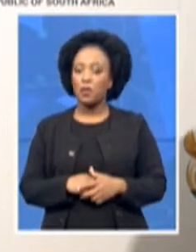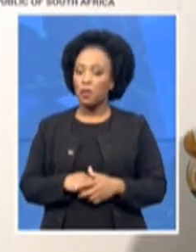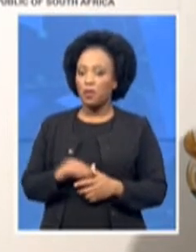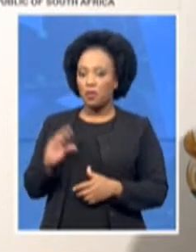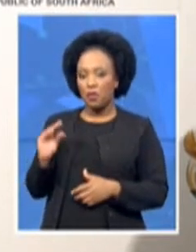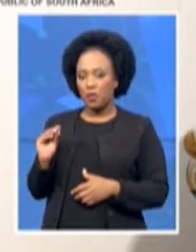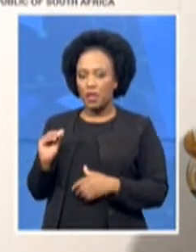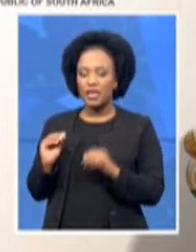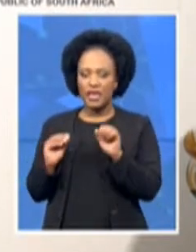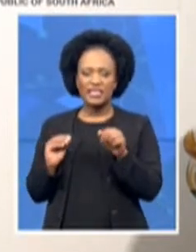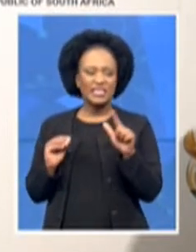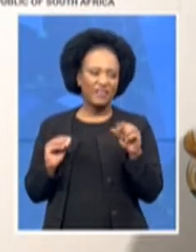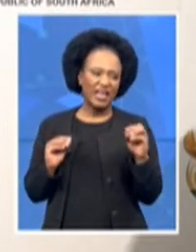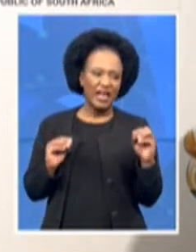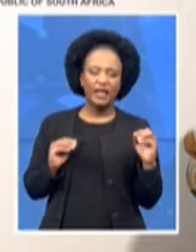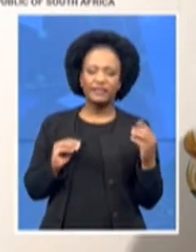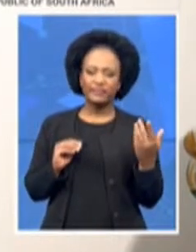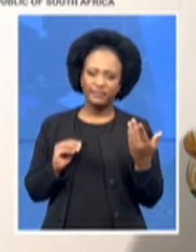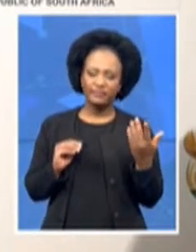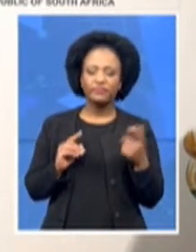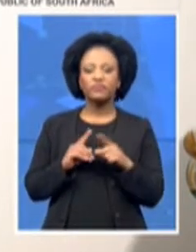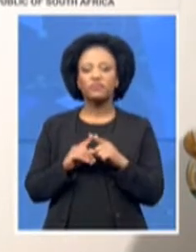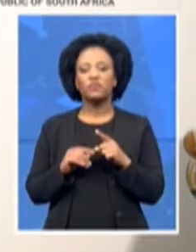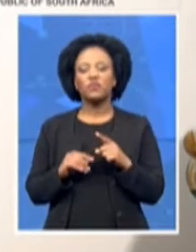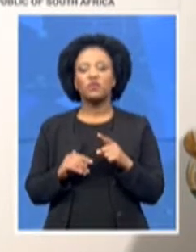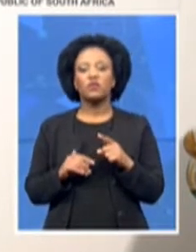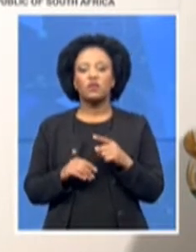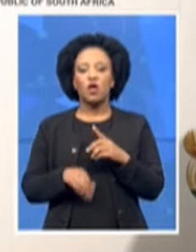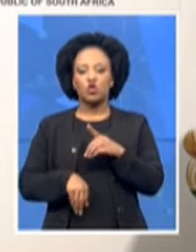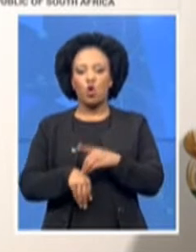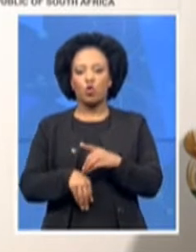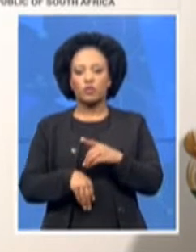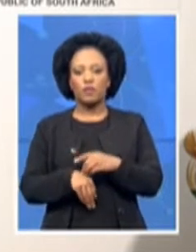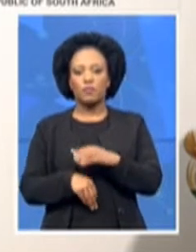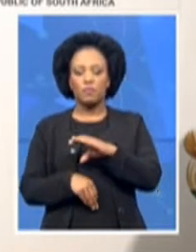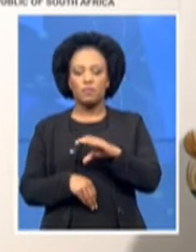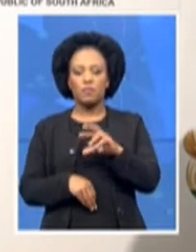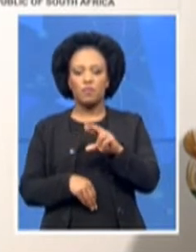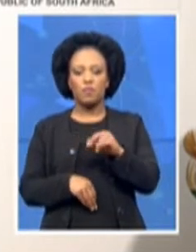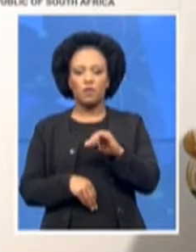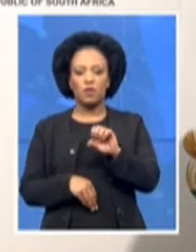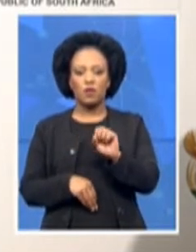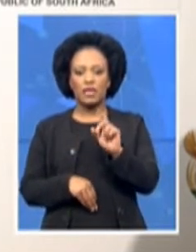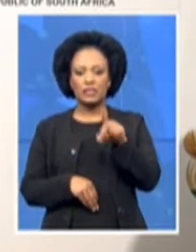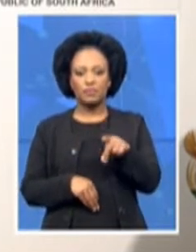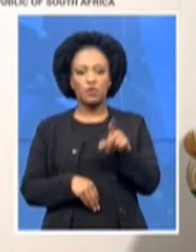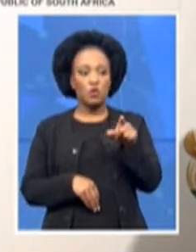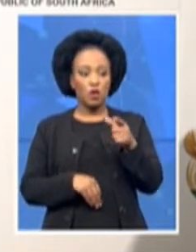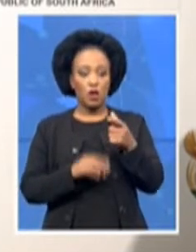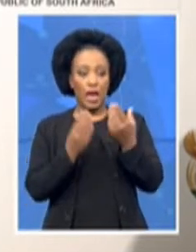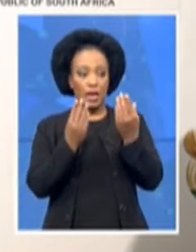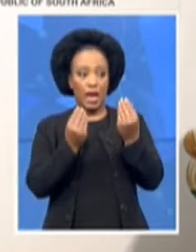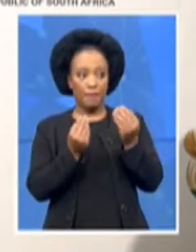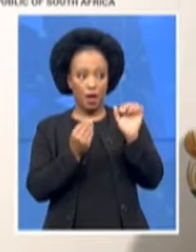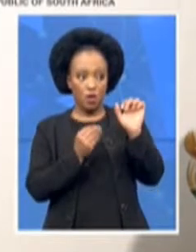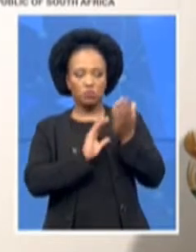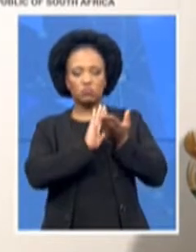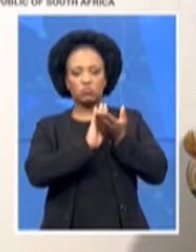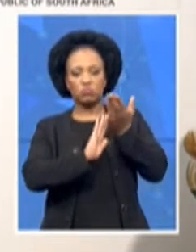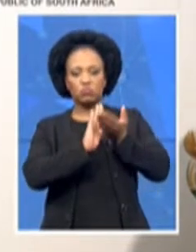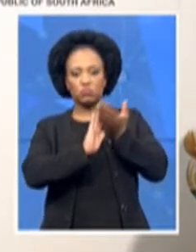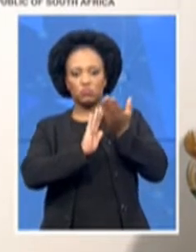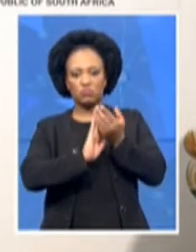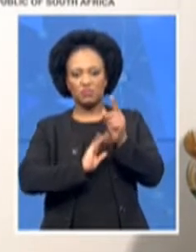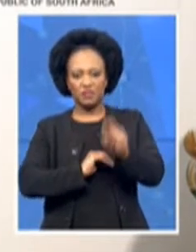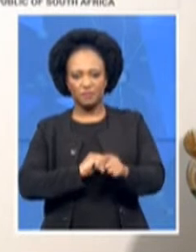So, Dr. Crisp there and his team must update the numbers. You must reconcile. People versus vaccinations. How much? The difference